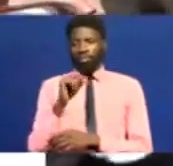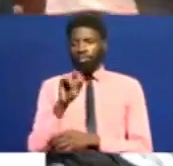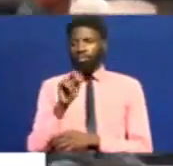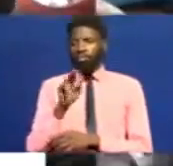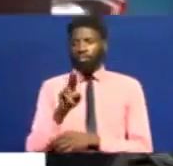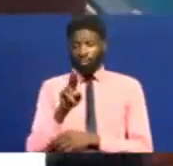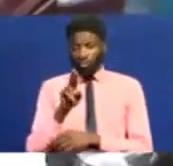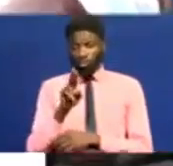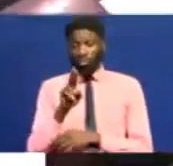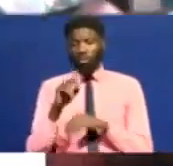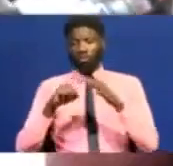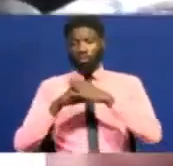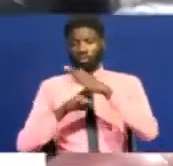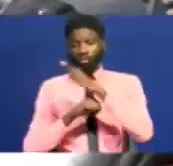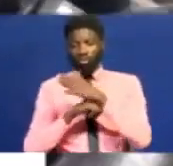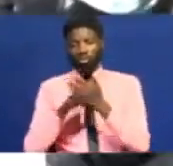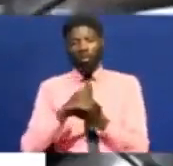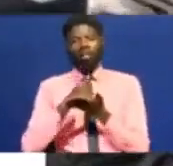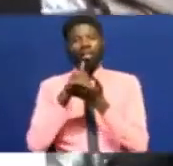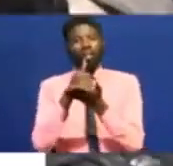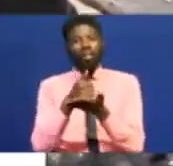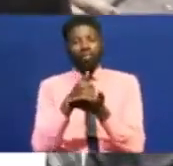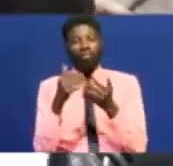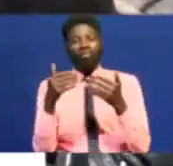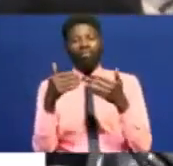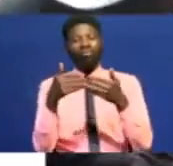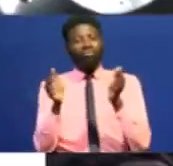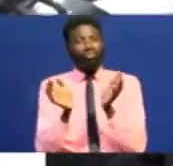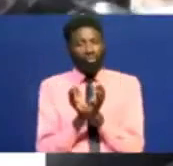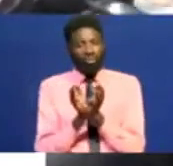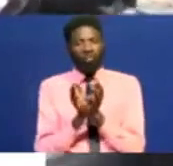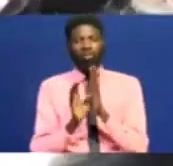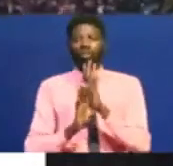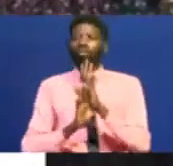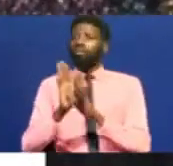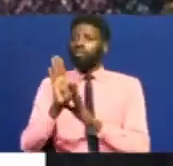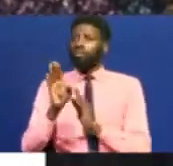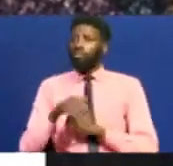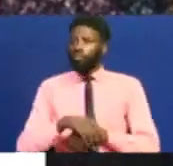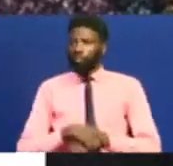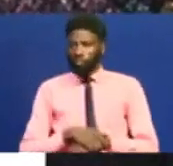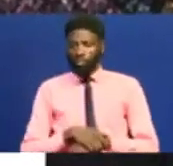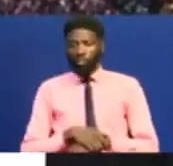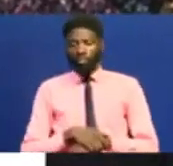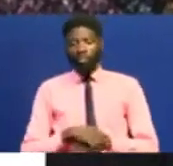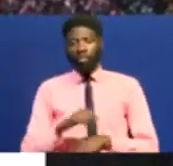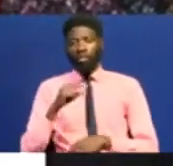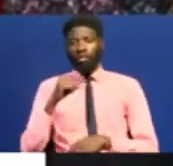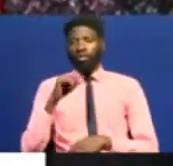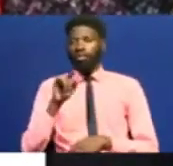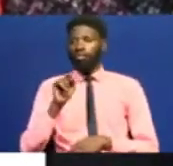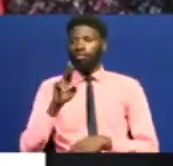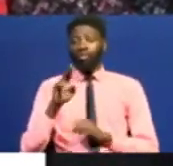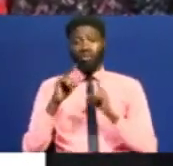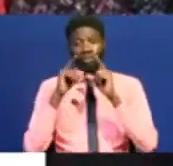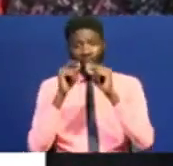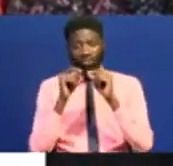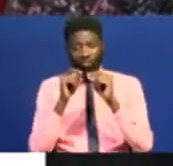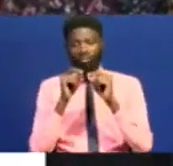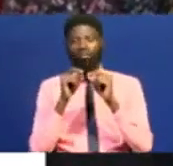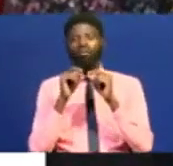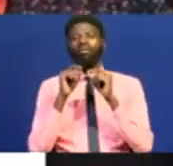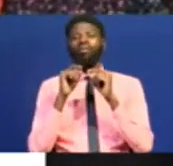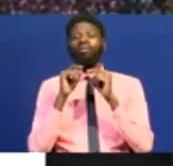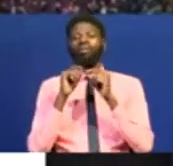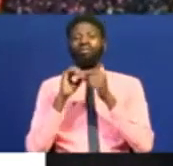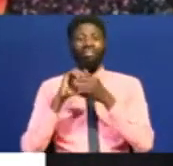kadhaa ya uwezeshaji wa kijamii. Gitau anasema juhudi hizo za pamoja zinalenga kuhuisha ukuaji